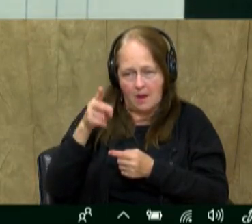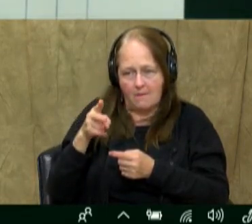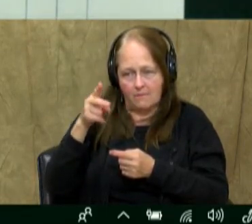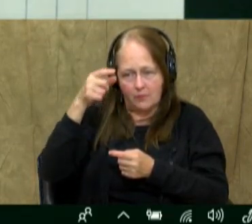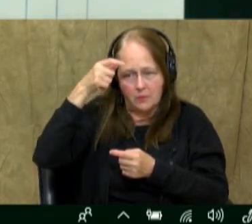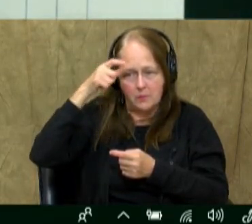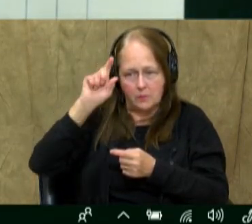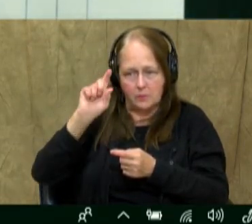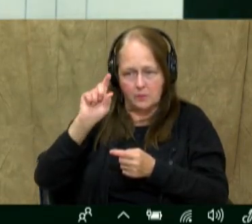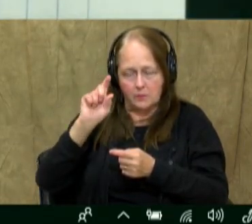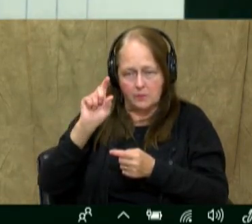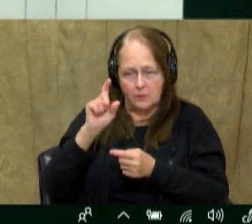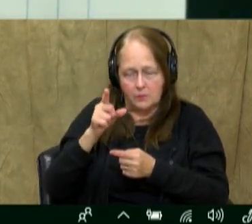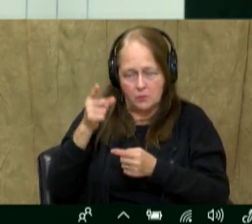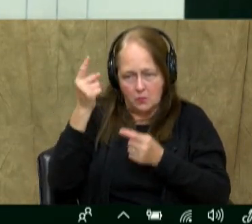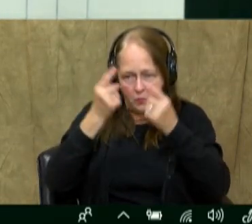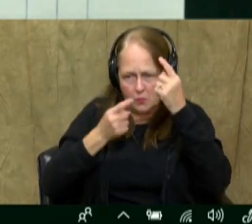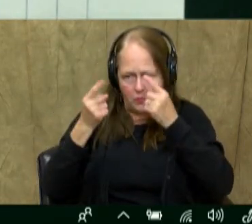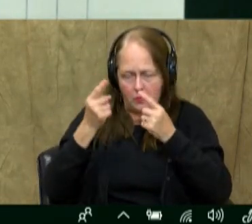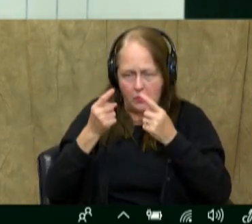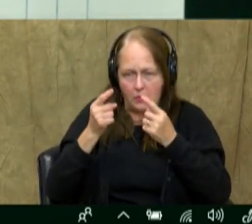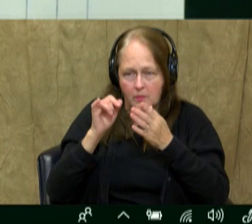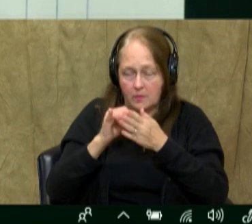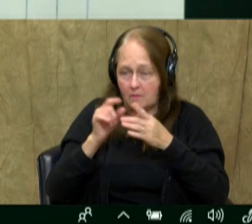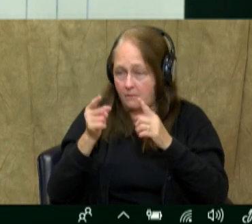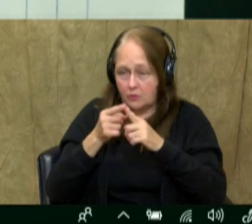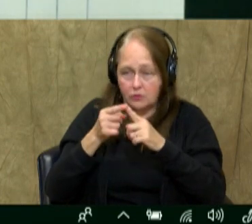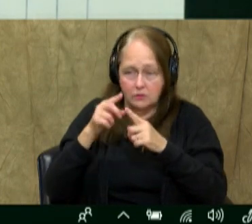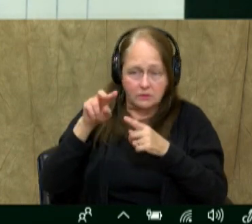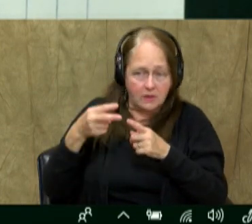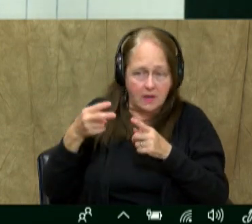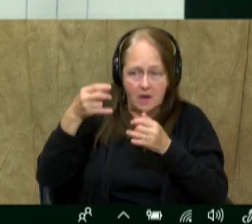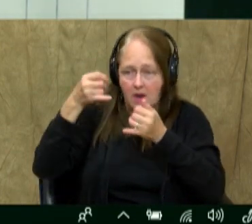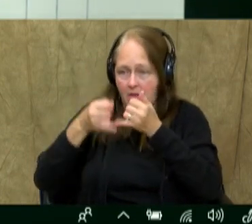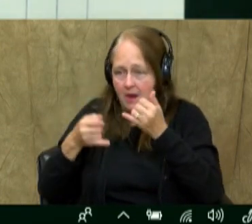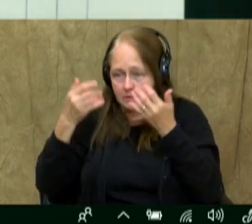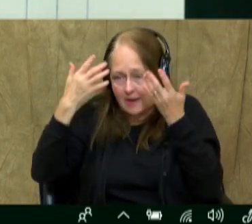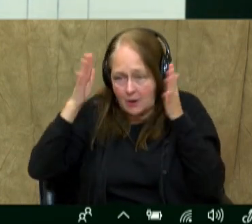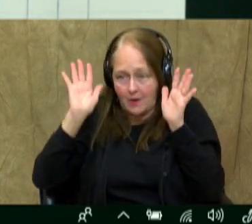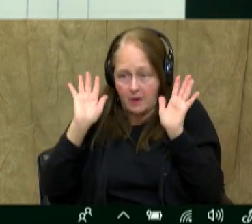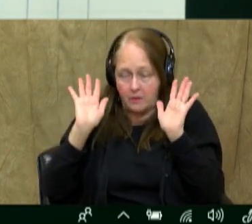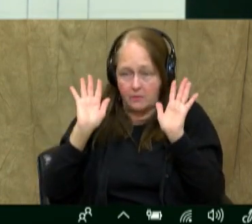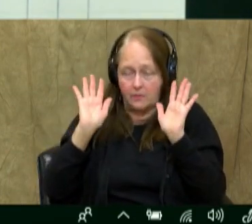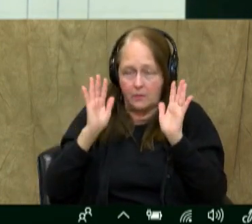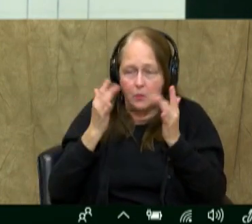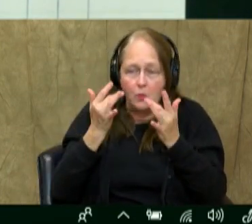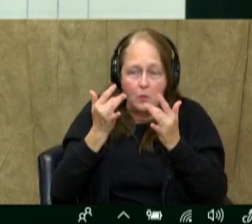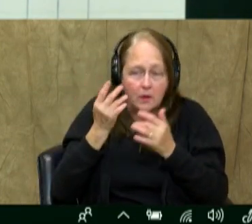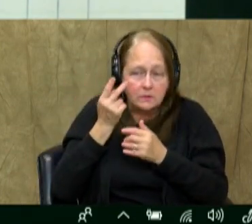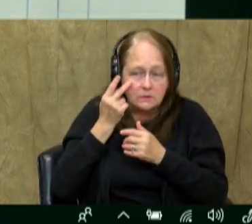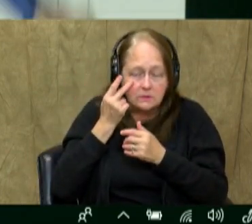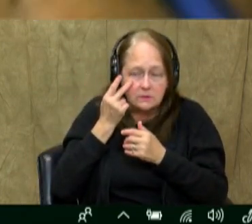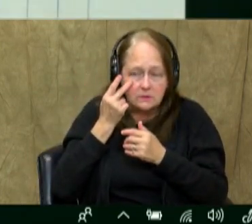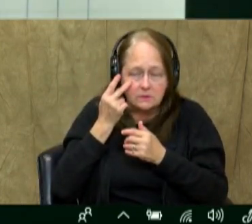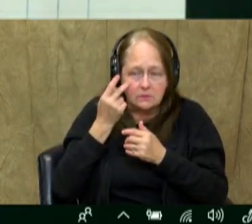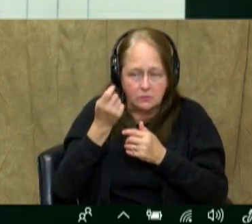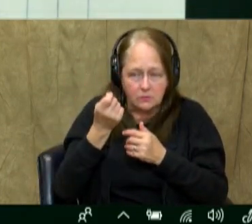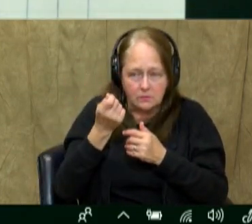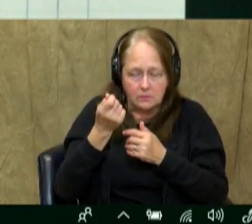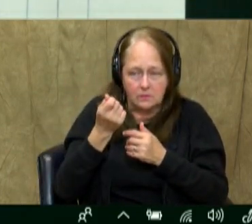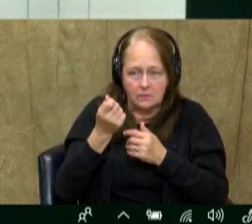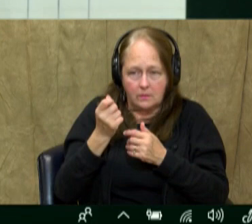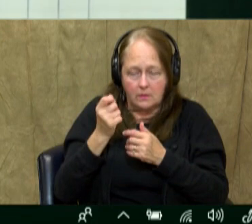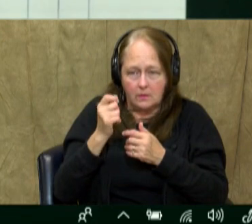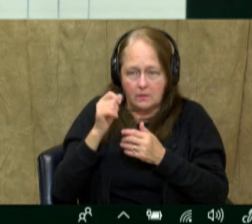quarter. And if you're wondering, ooh, is it first quarter, is it last quarter, how do I know? Well, let's just wait, we'll get there. First, let's just label